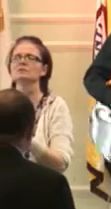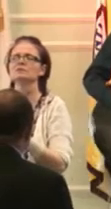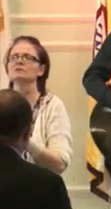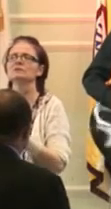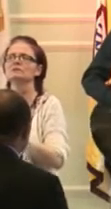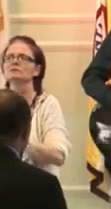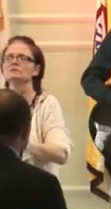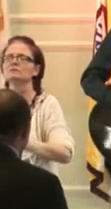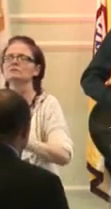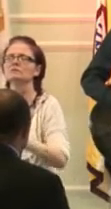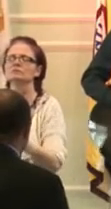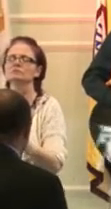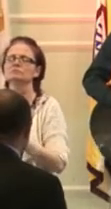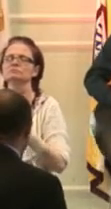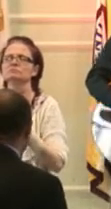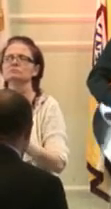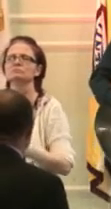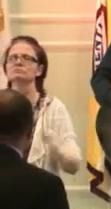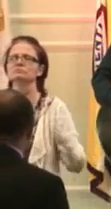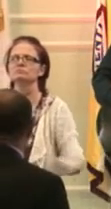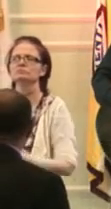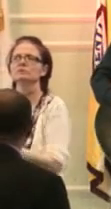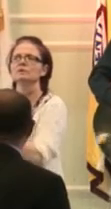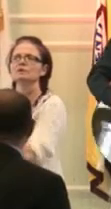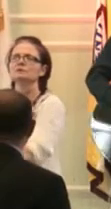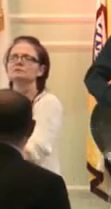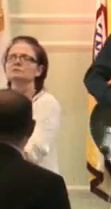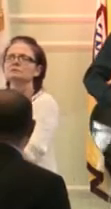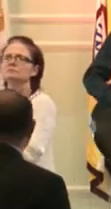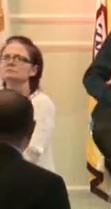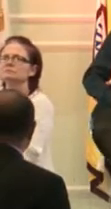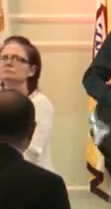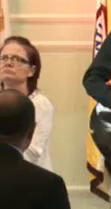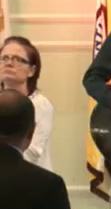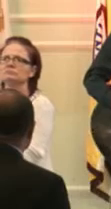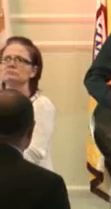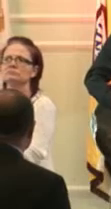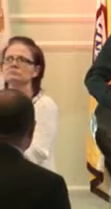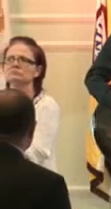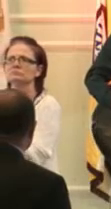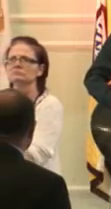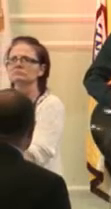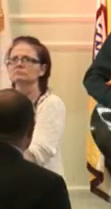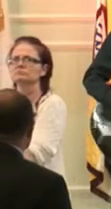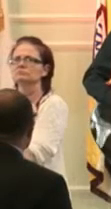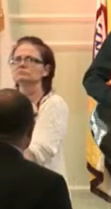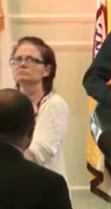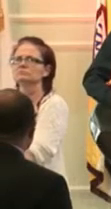And embrace.